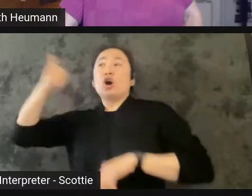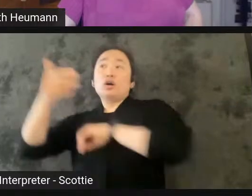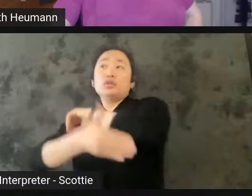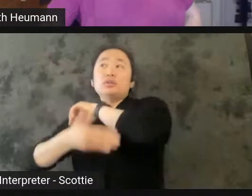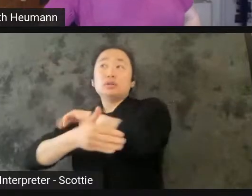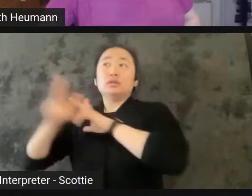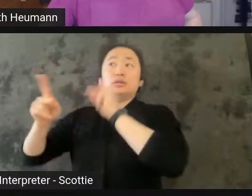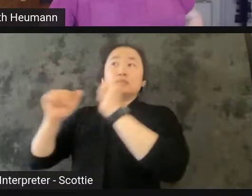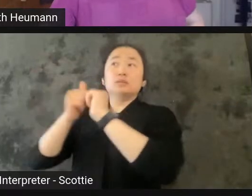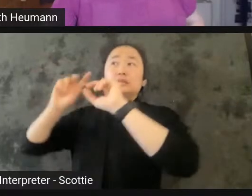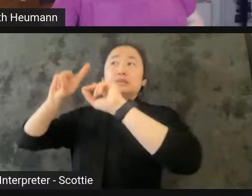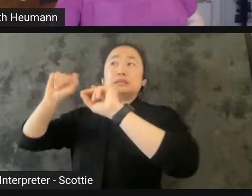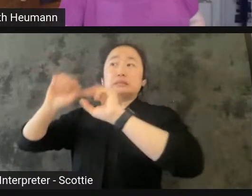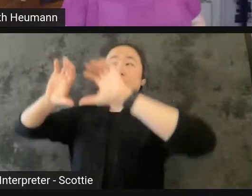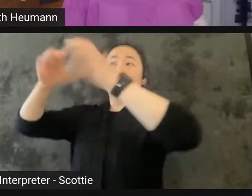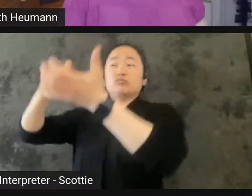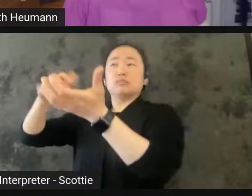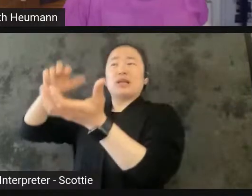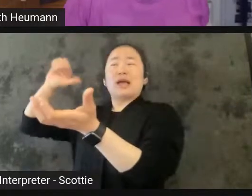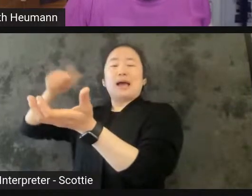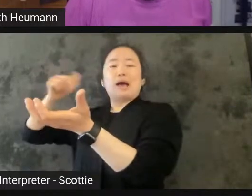of those perceptions are.